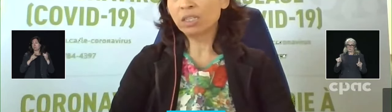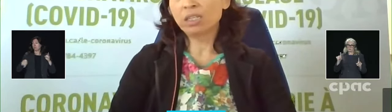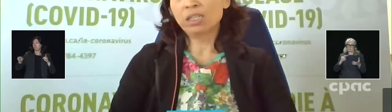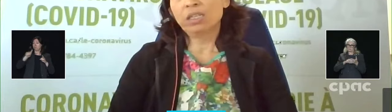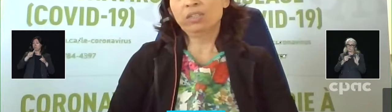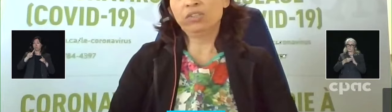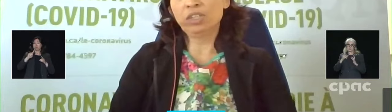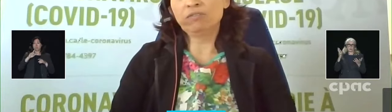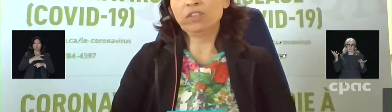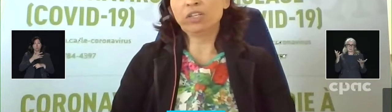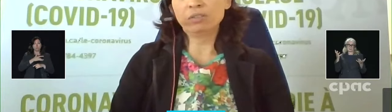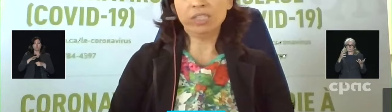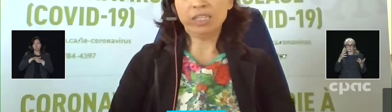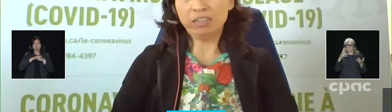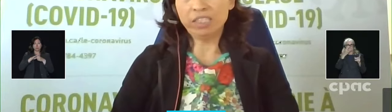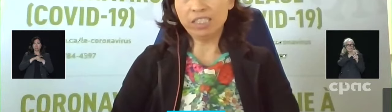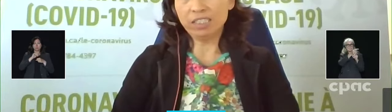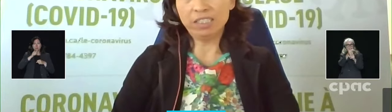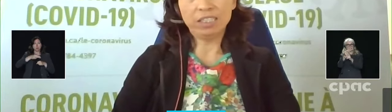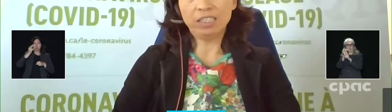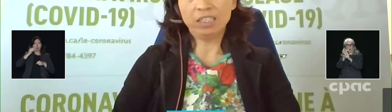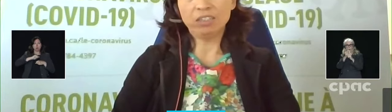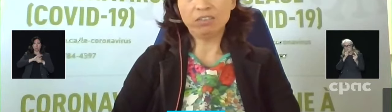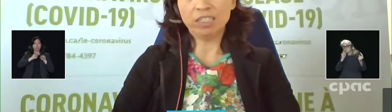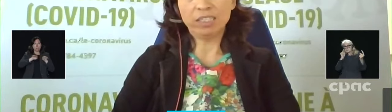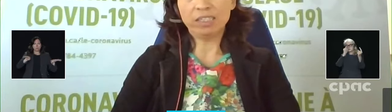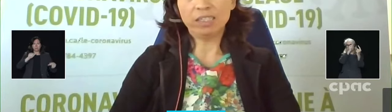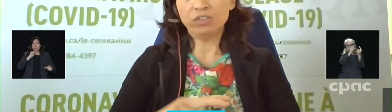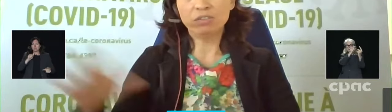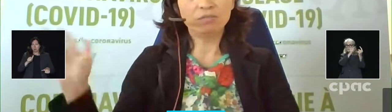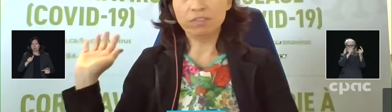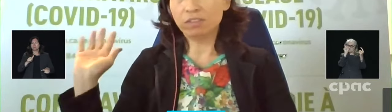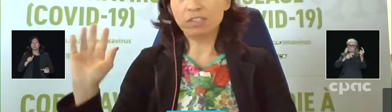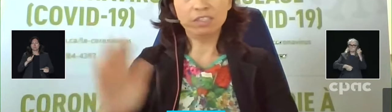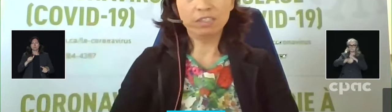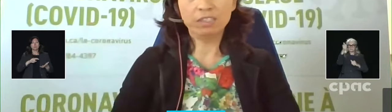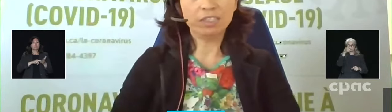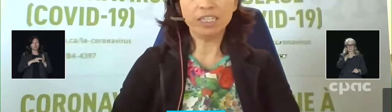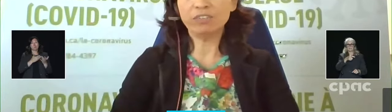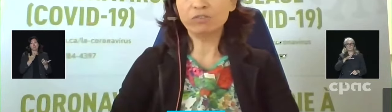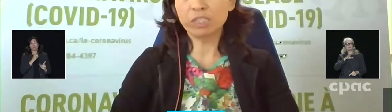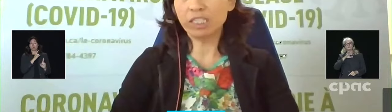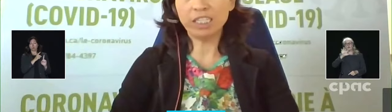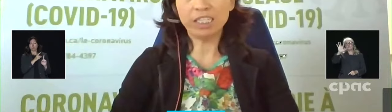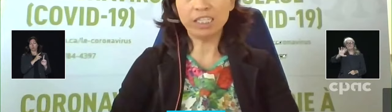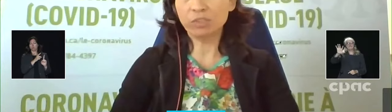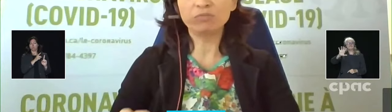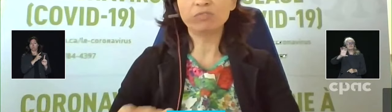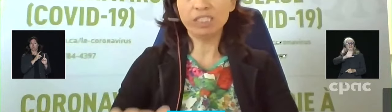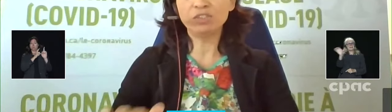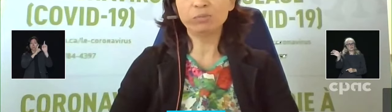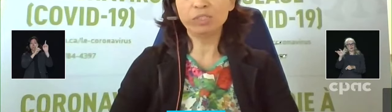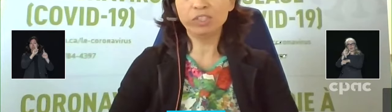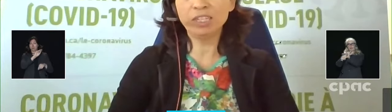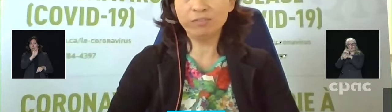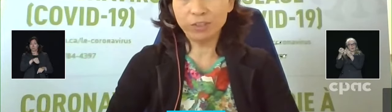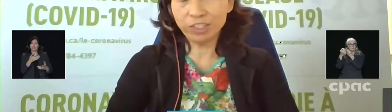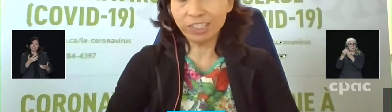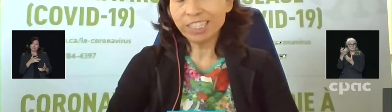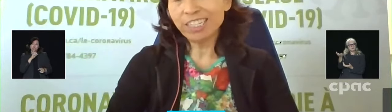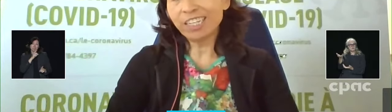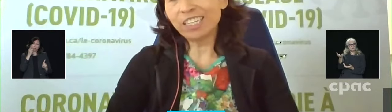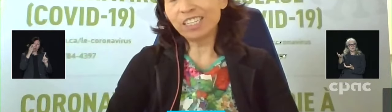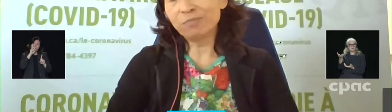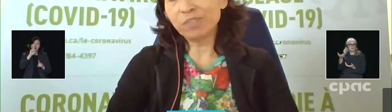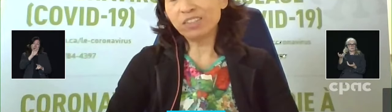infection. So for those areas, as I say, shoot for everybody. That's what you really should be shooting